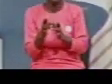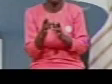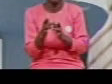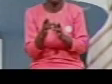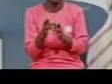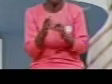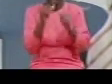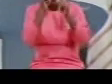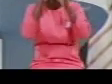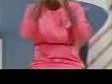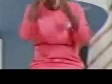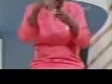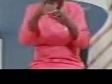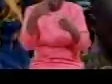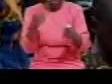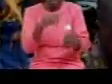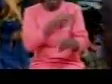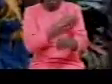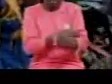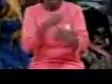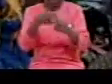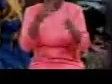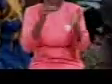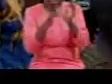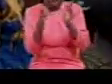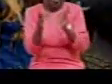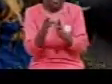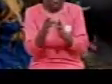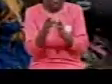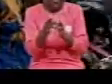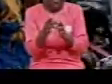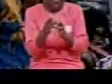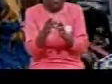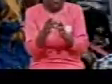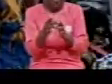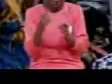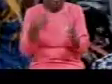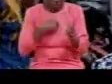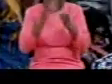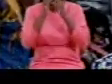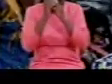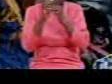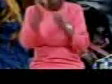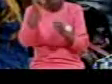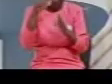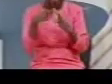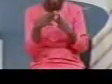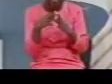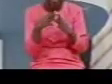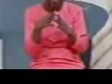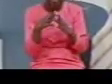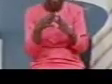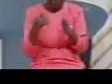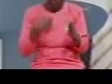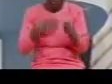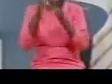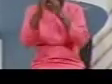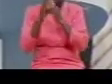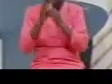Father, in the mighty name of Jesus. We worship you. We adore your